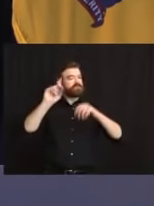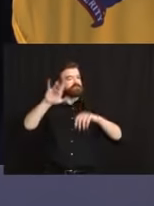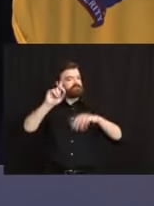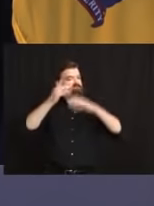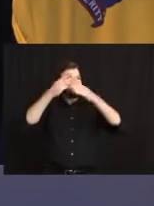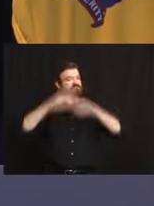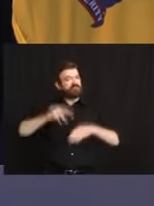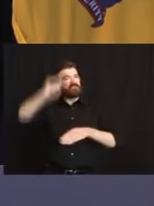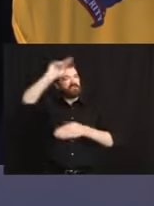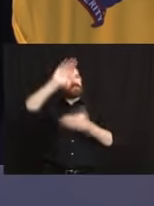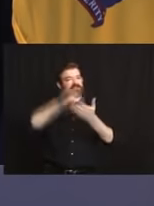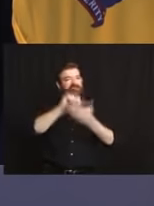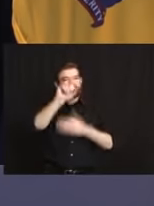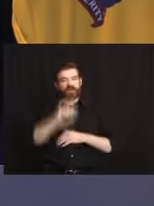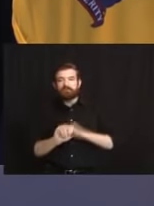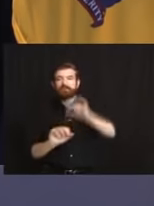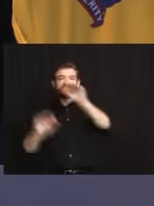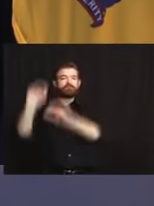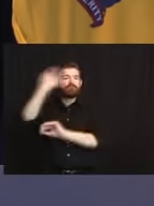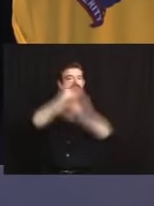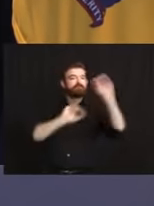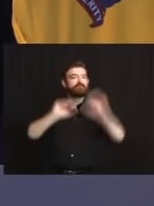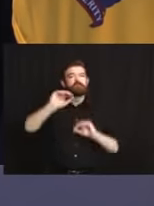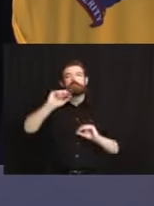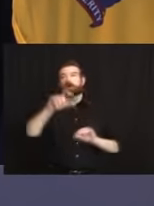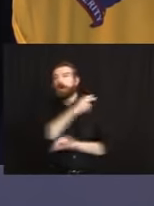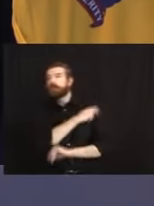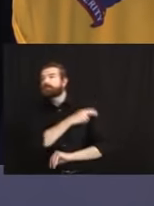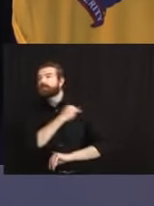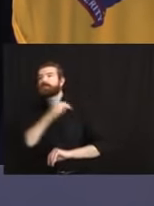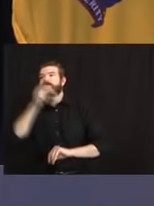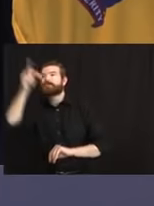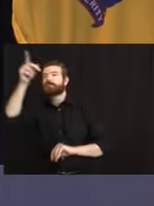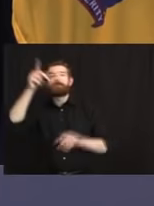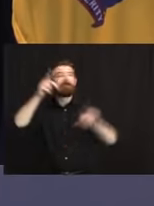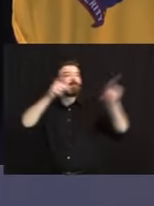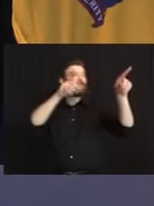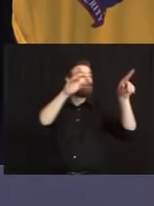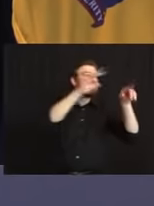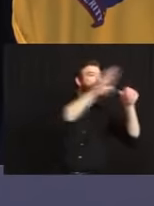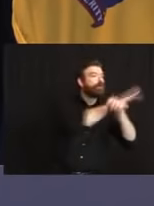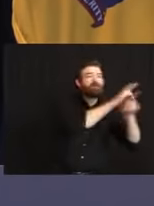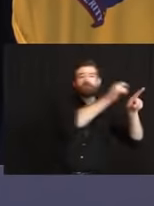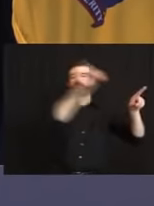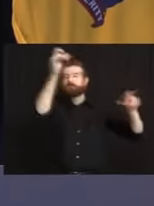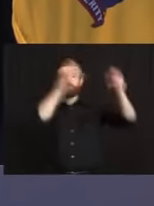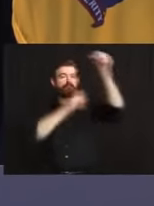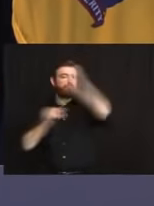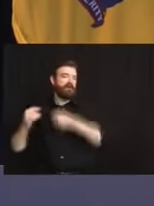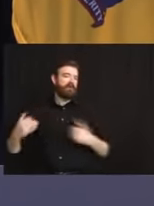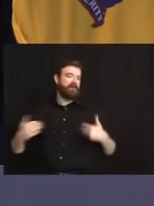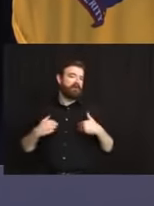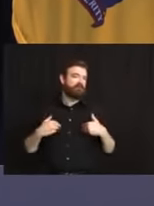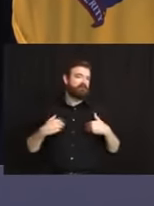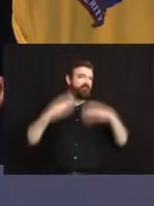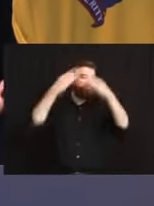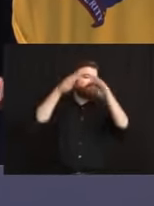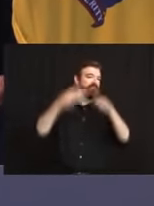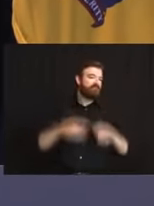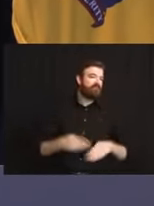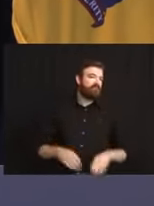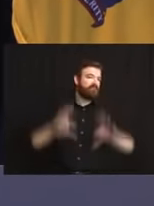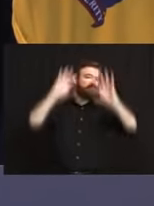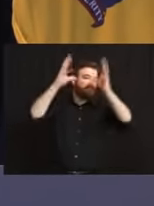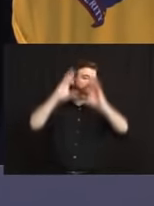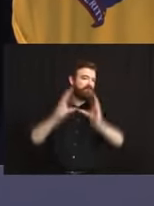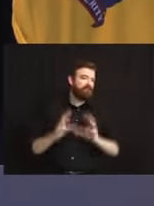I'm unequivocal. If you're inside, you got to wear a mask, period. It's outdoors when you can't social distance. I'd frankly err on the